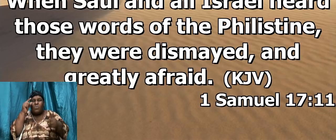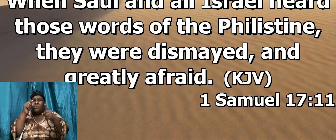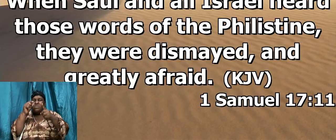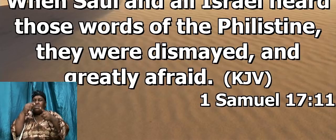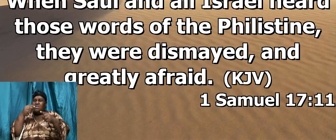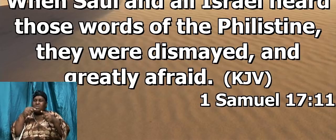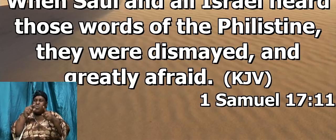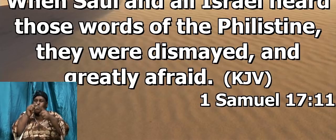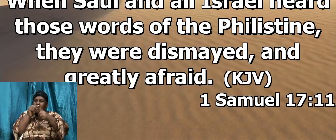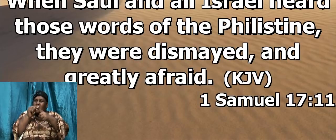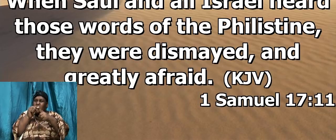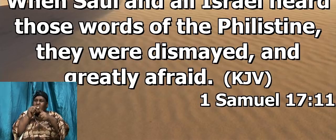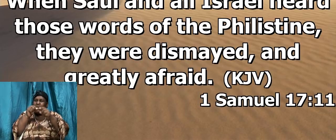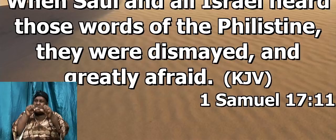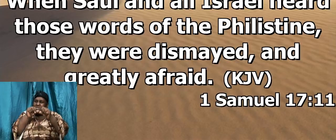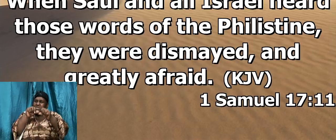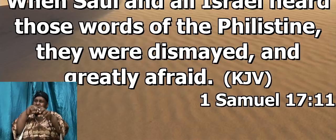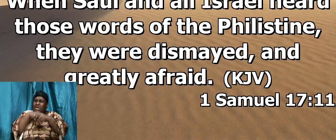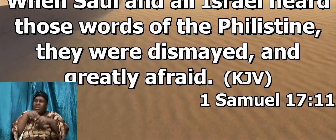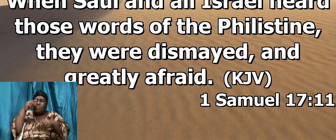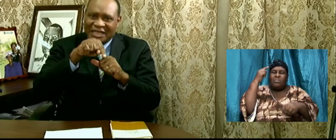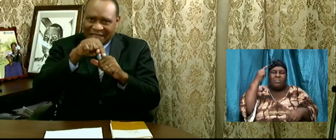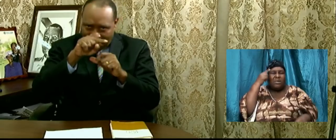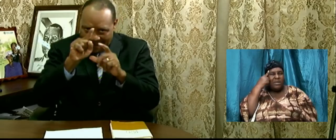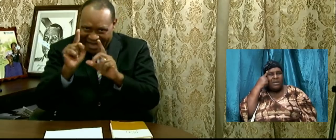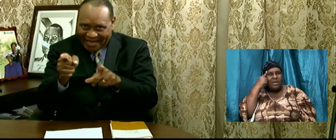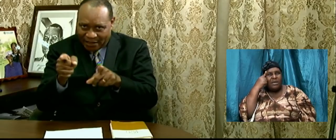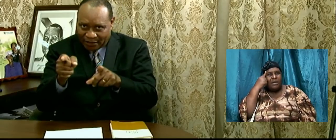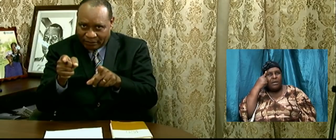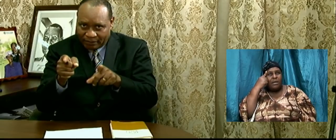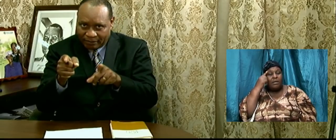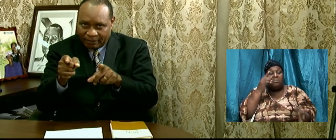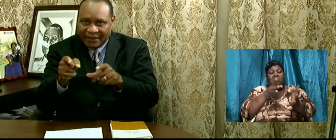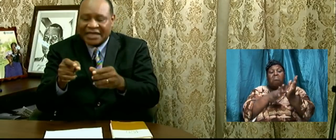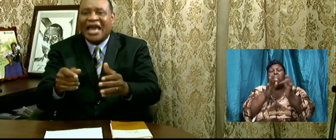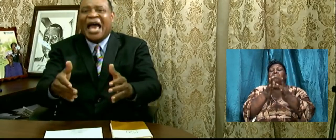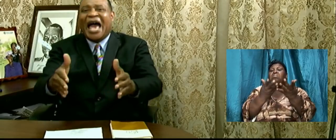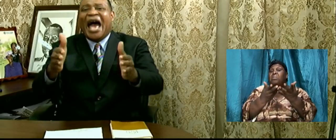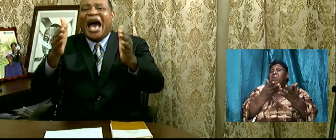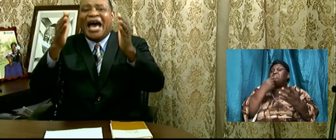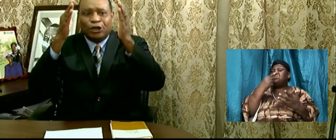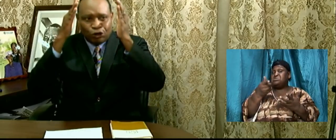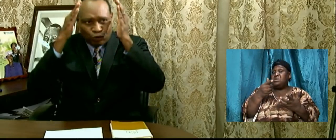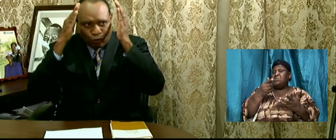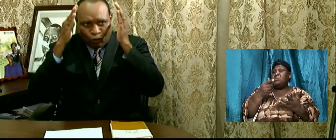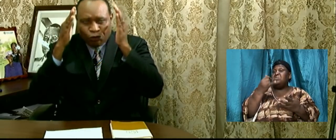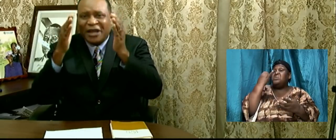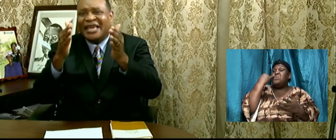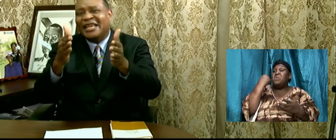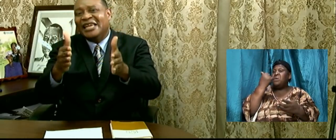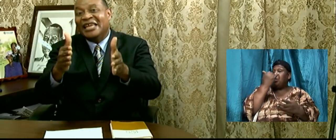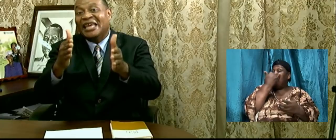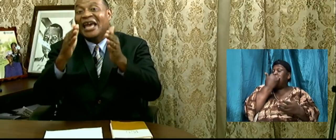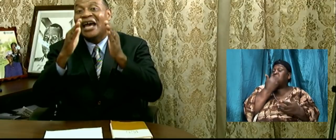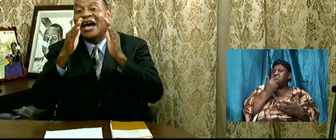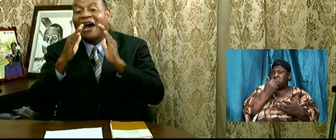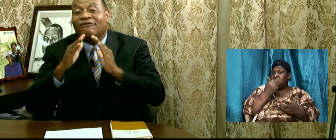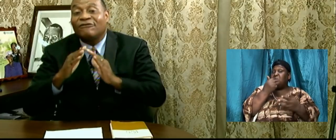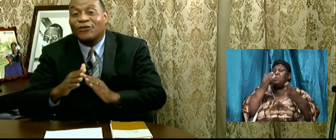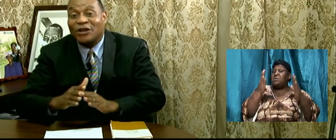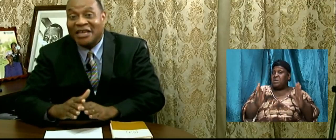minds, the Bible said they were dismayed and greatly